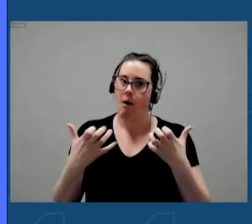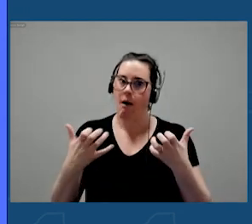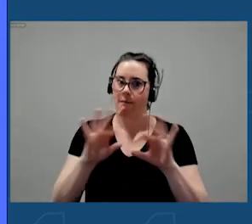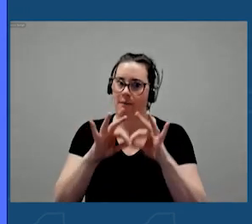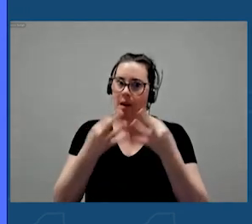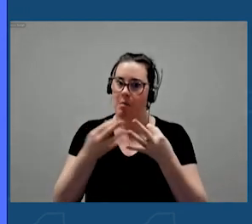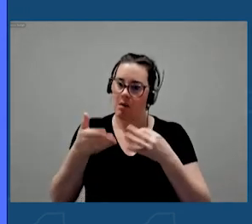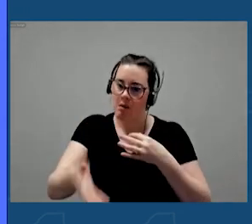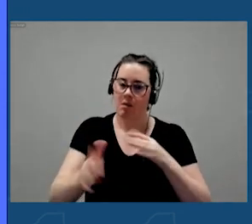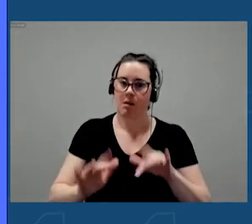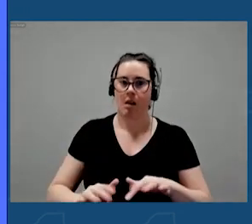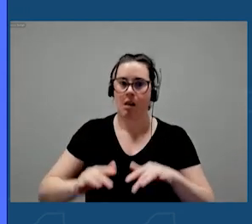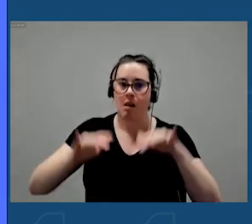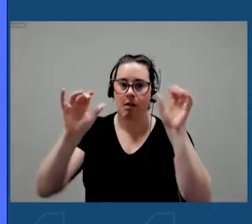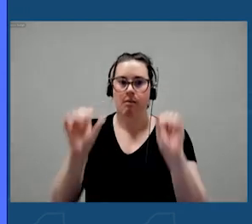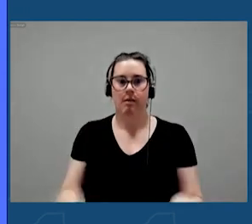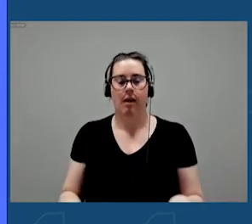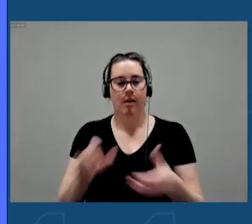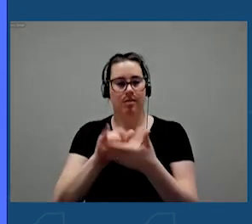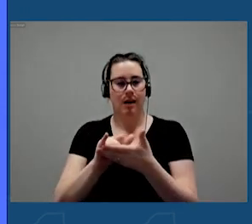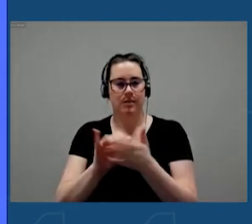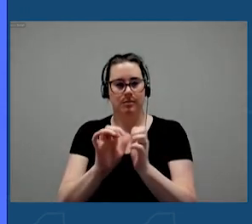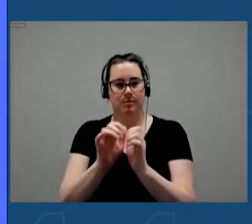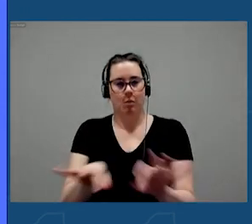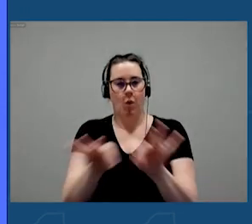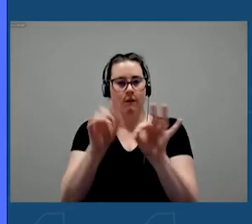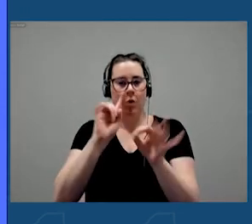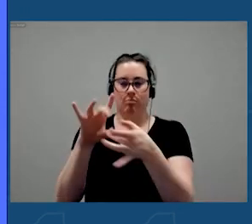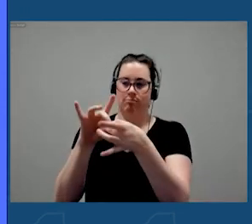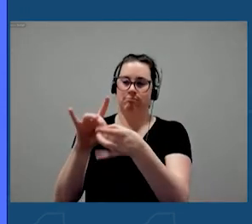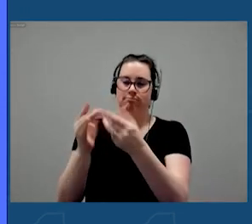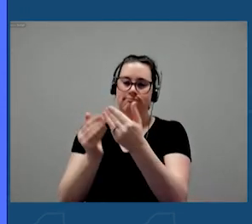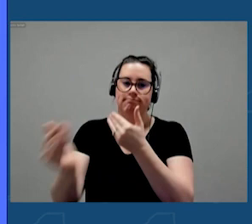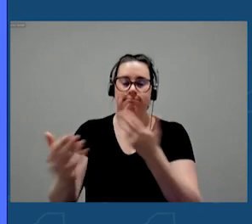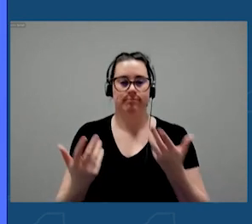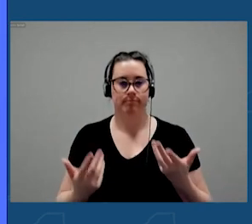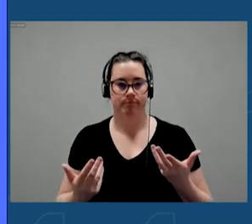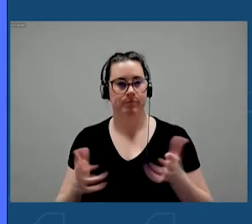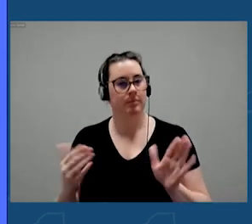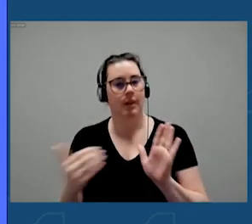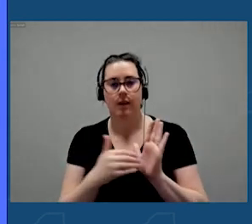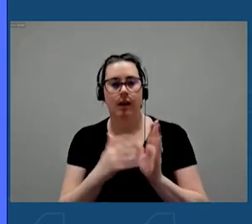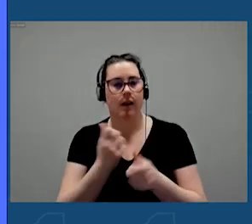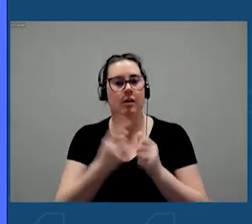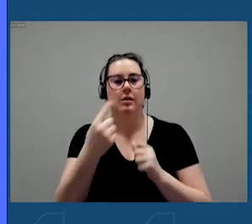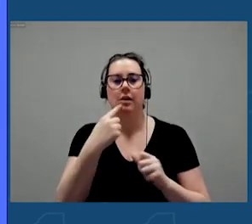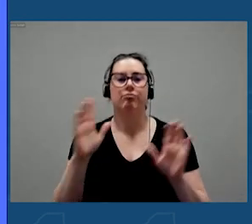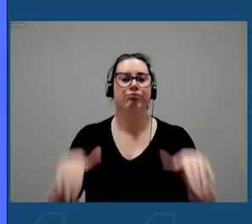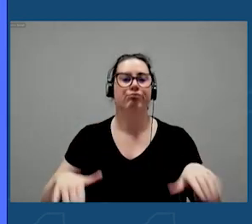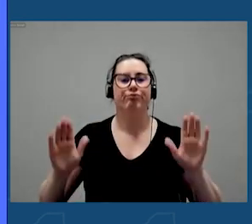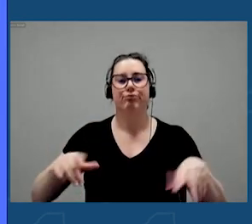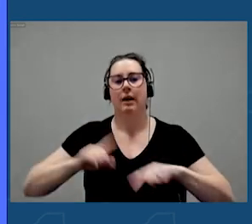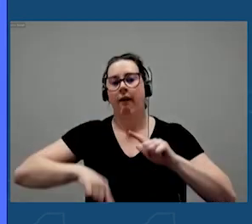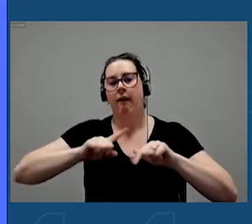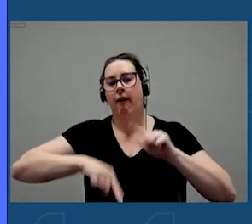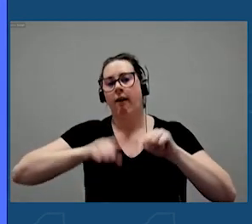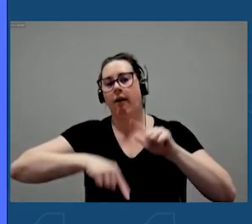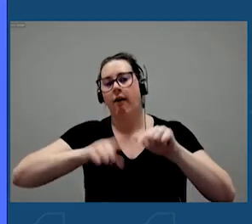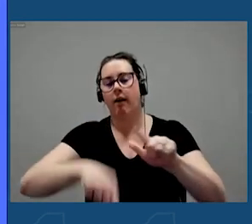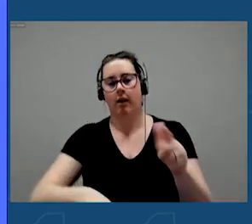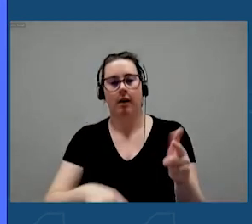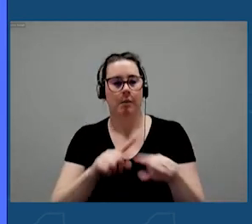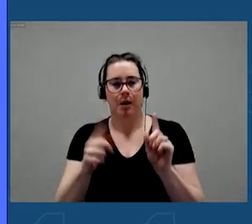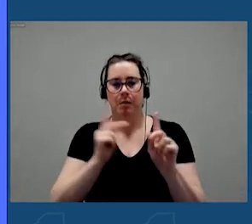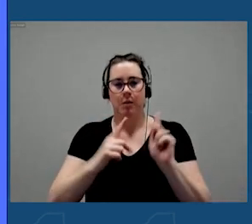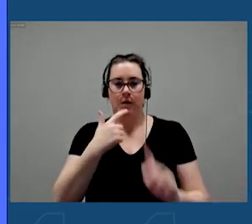in. And this is how you bring that connection. So, again, everybody's saying it can't be done. I've been told that every single thing I want